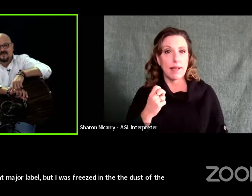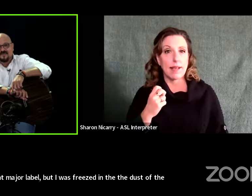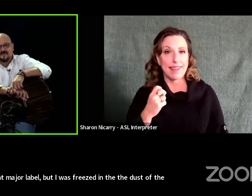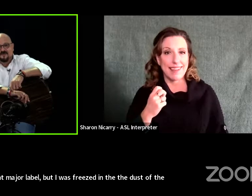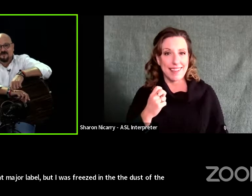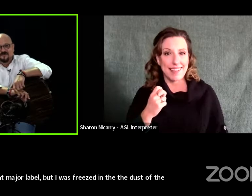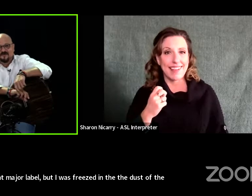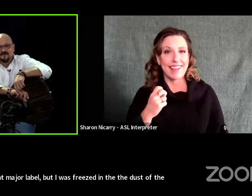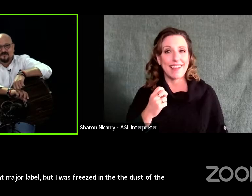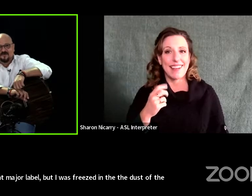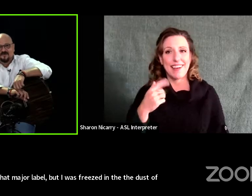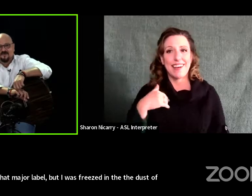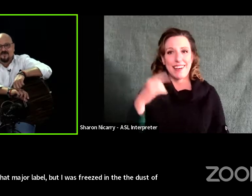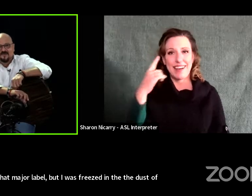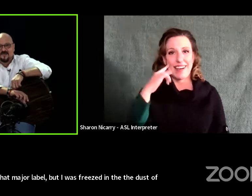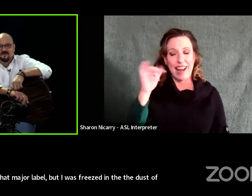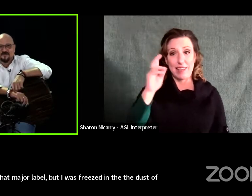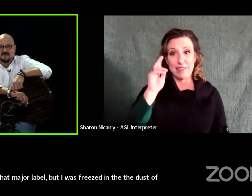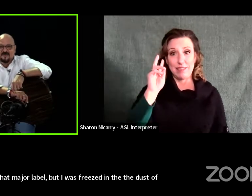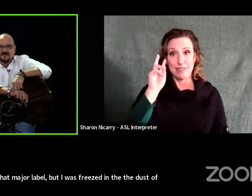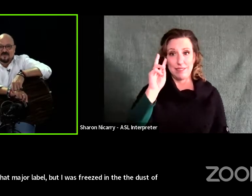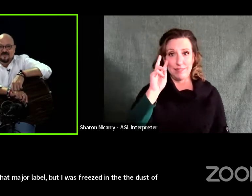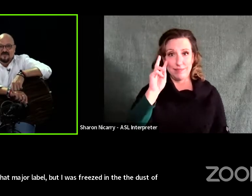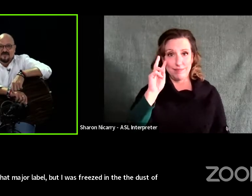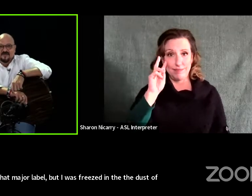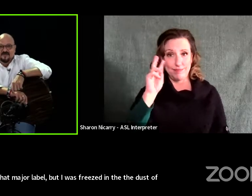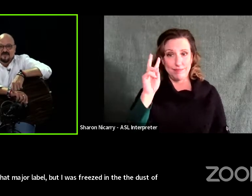of the CEO of that label.